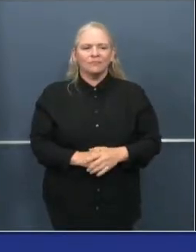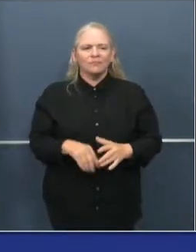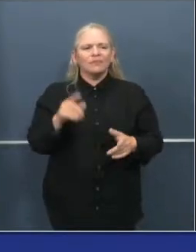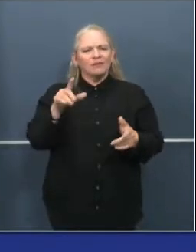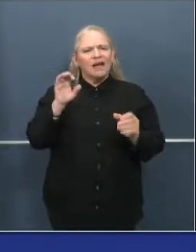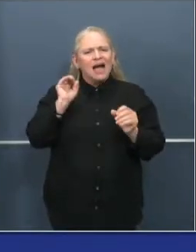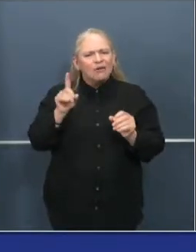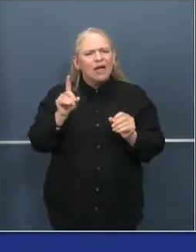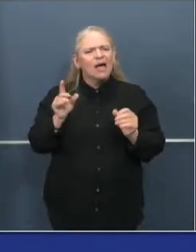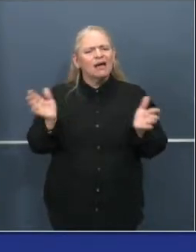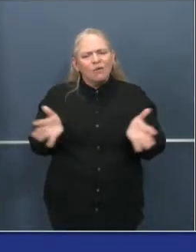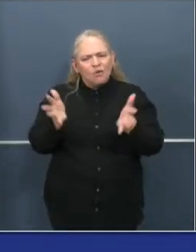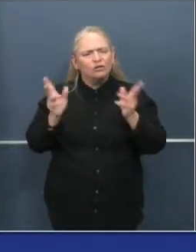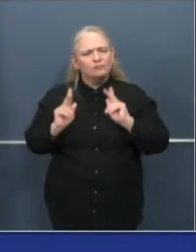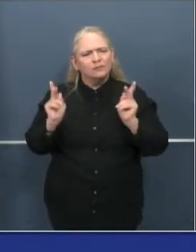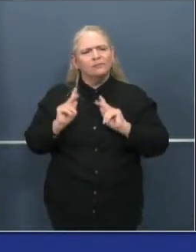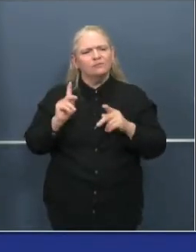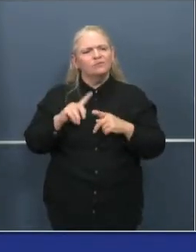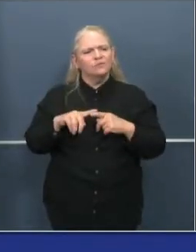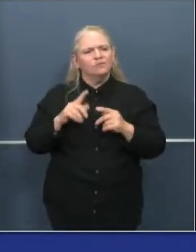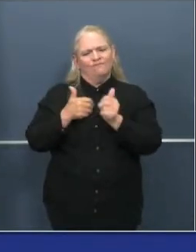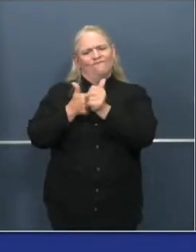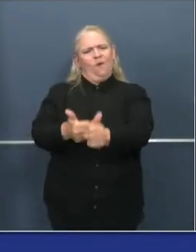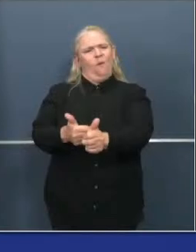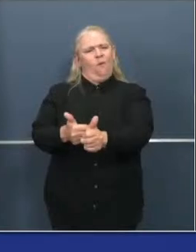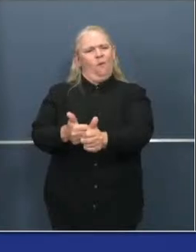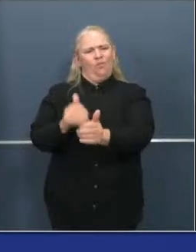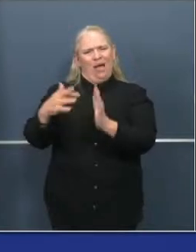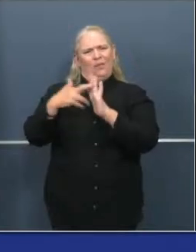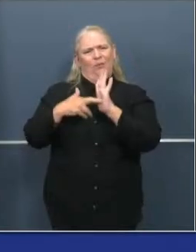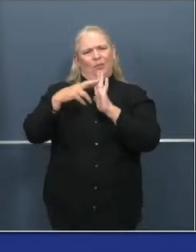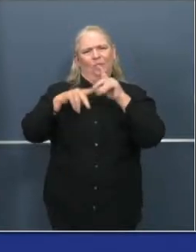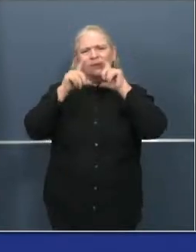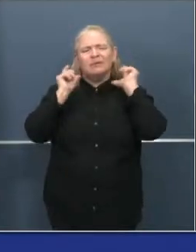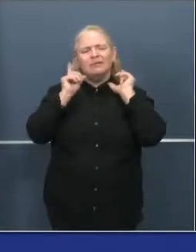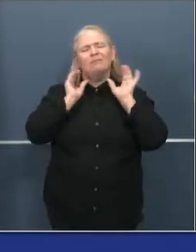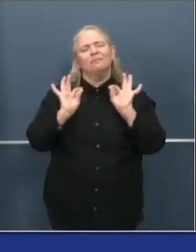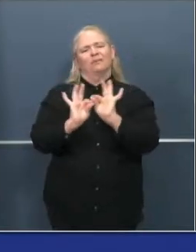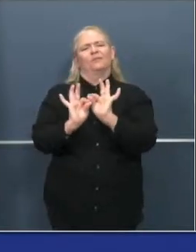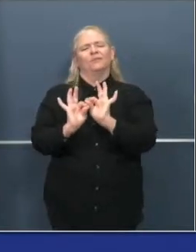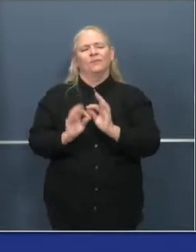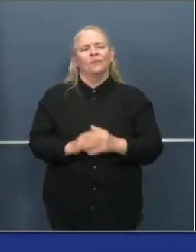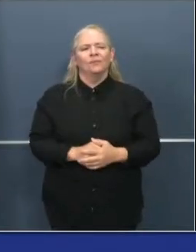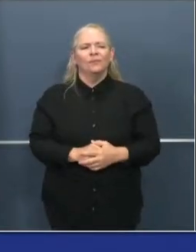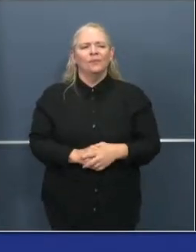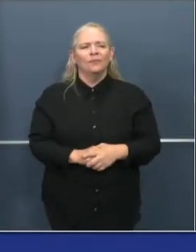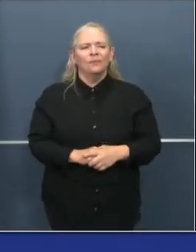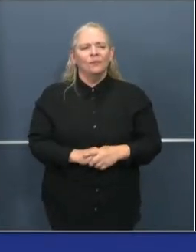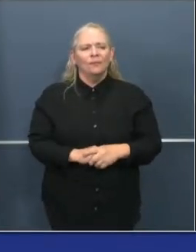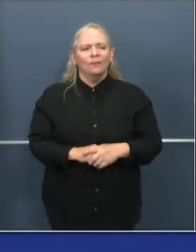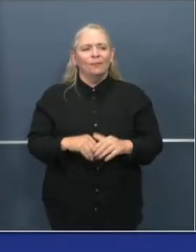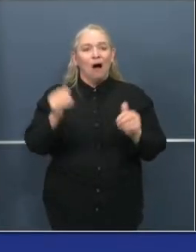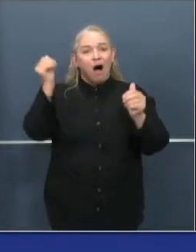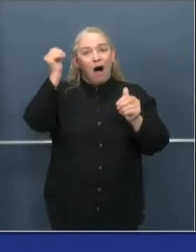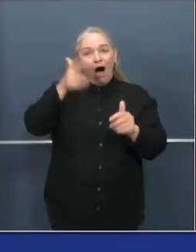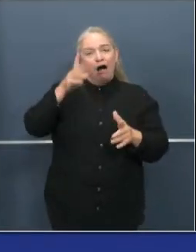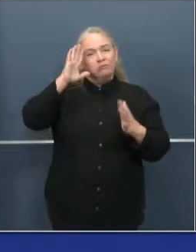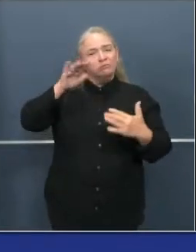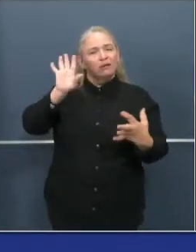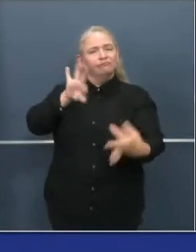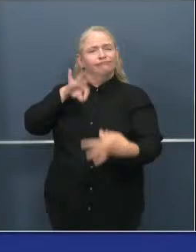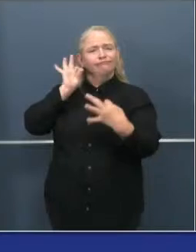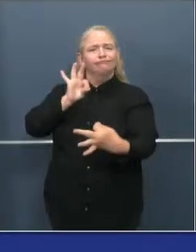and certainly people will highlight exceptions, but I just want to compliment the local efforts, the county efforts,